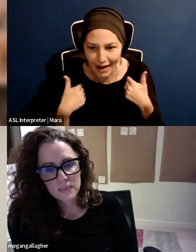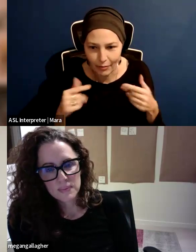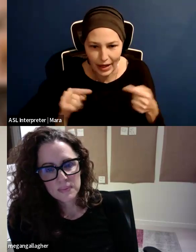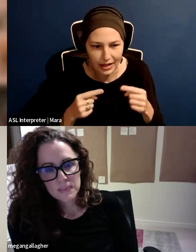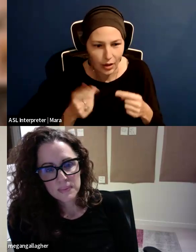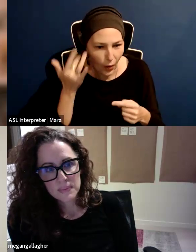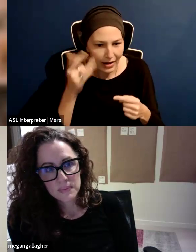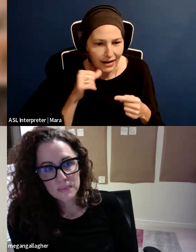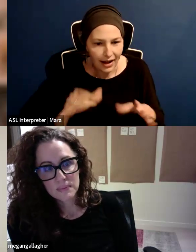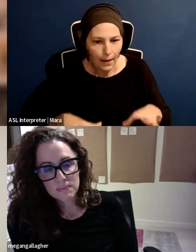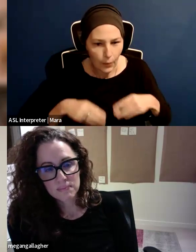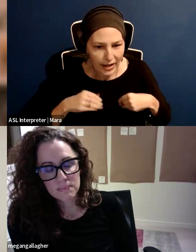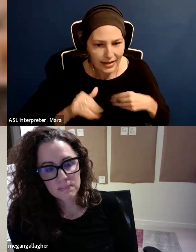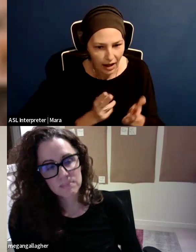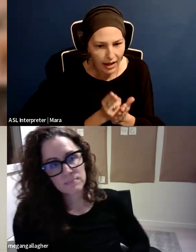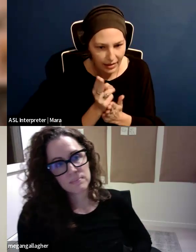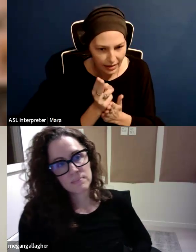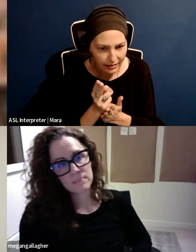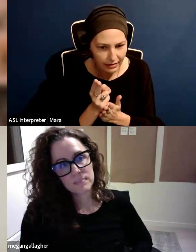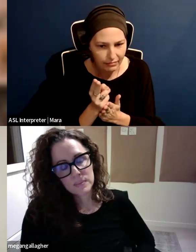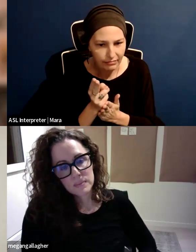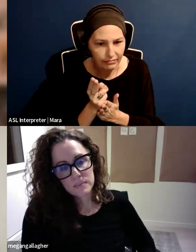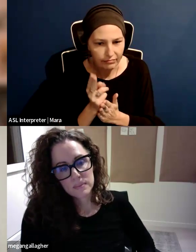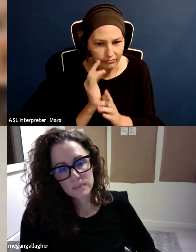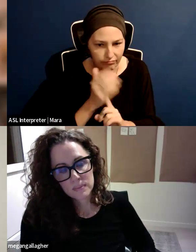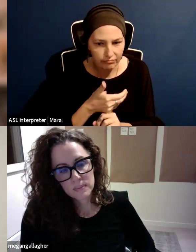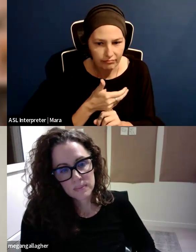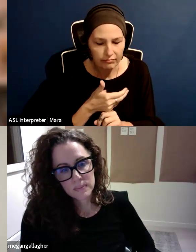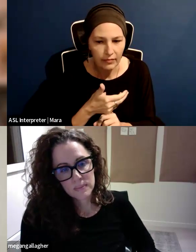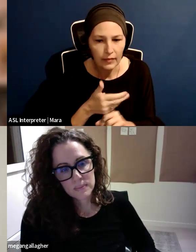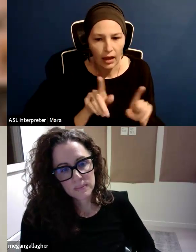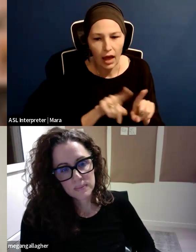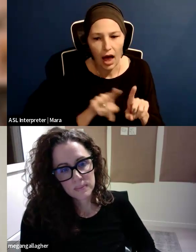the authenticity there and then also as well I think as well like yeah I find